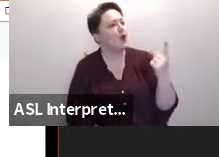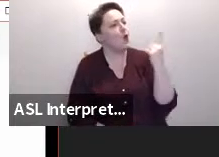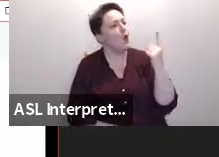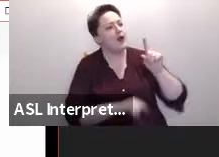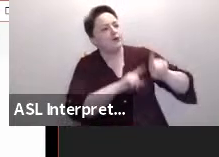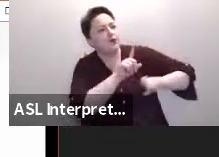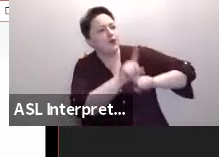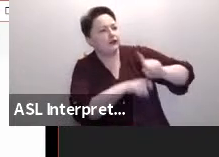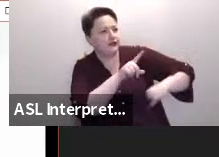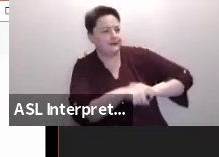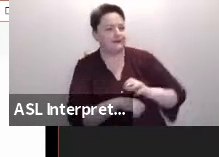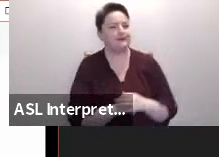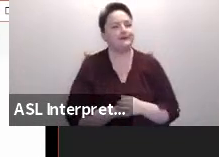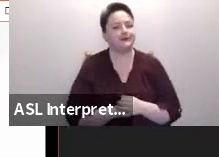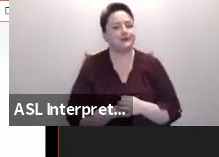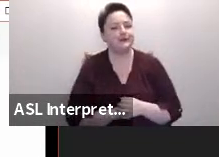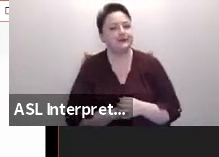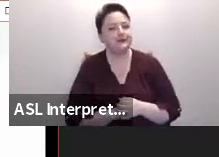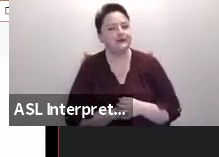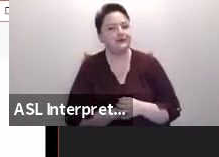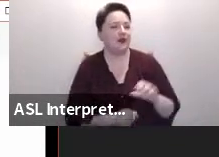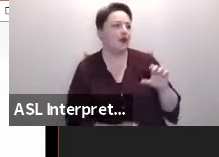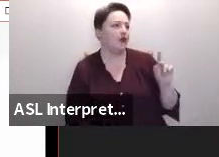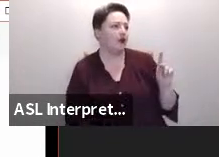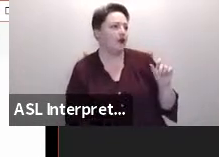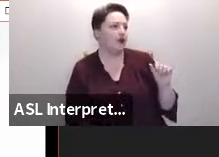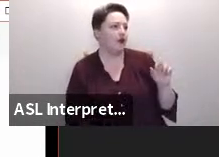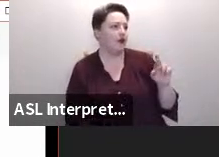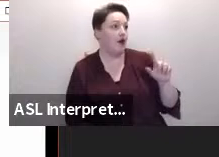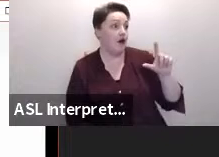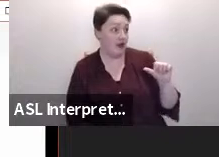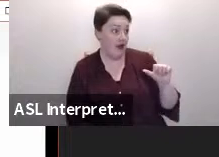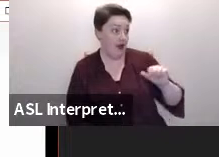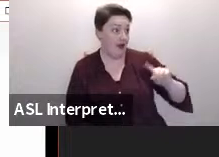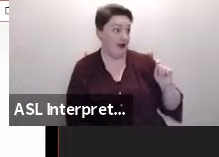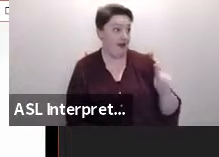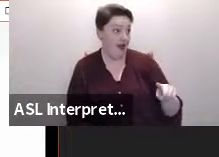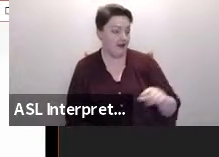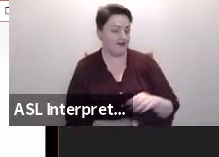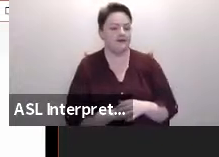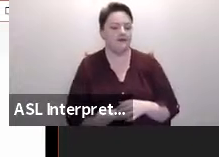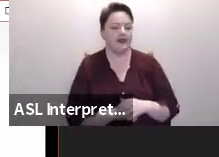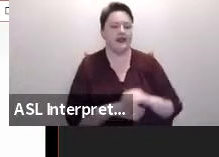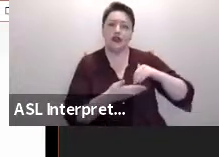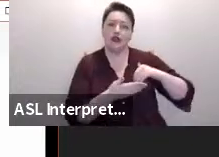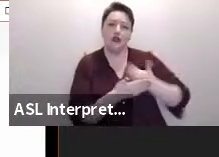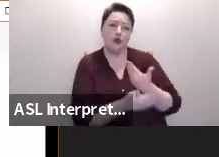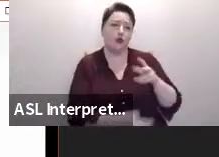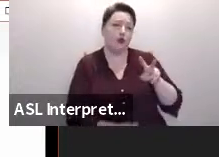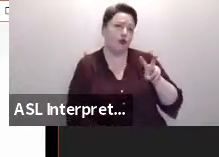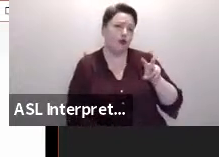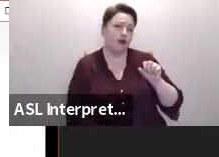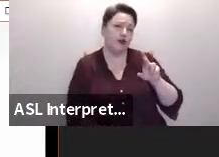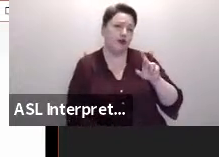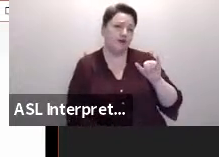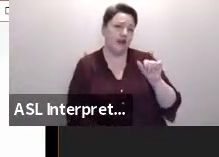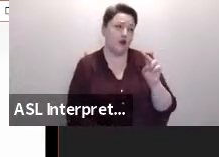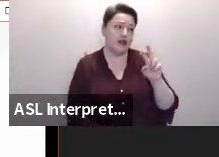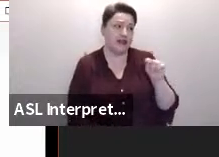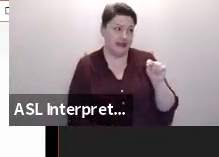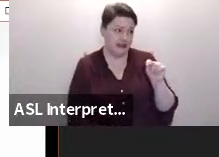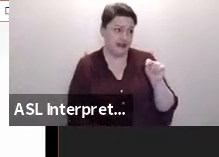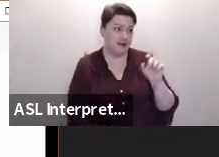just presenting. So Carla asked the question, as there are new variants of COVID-19 as they